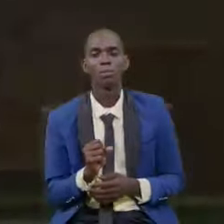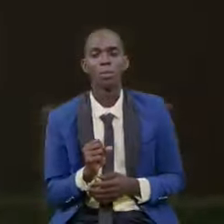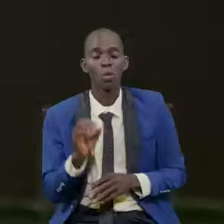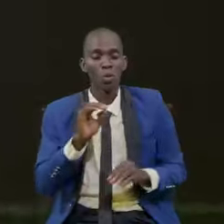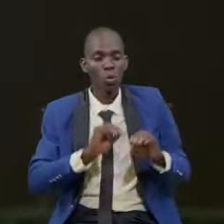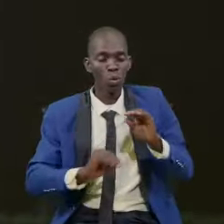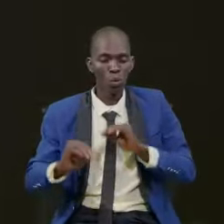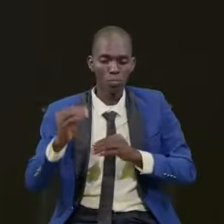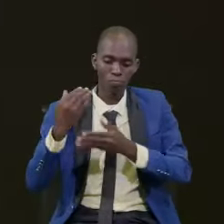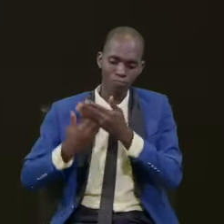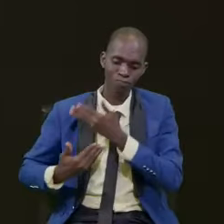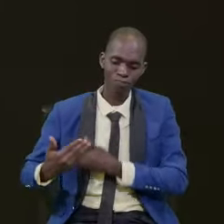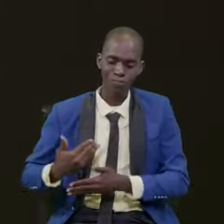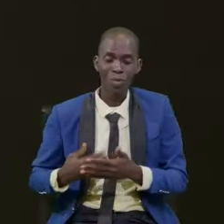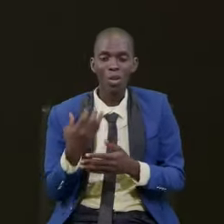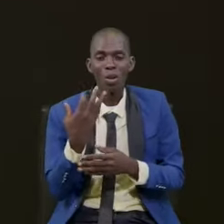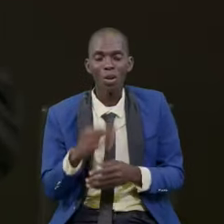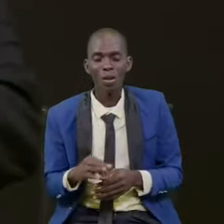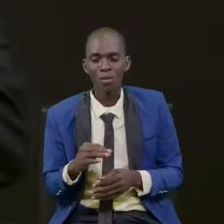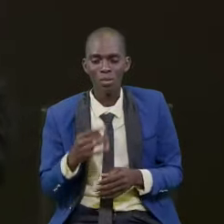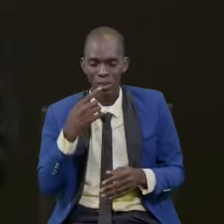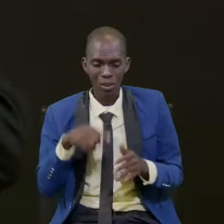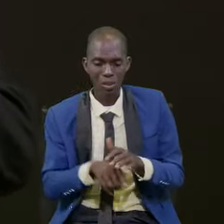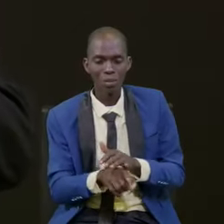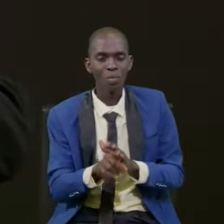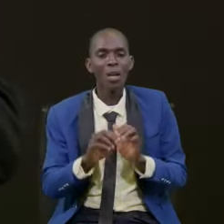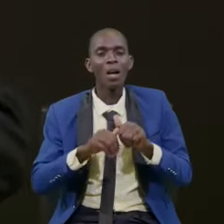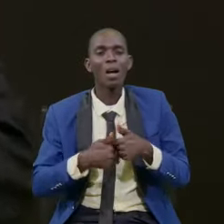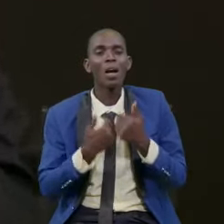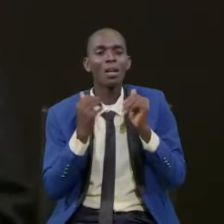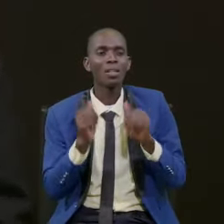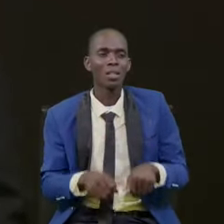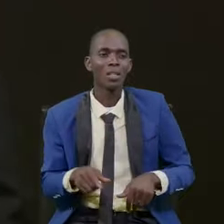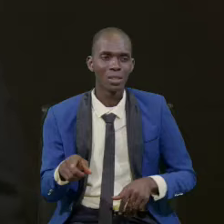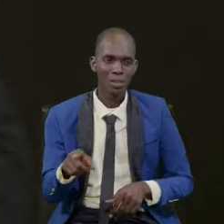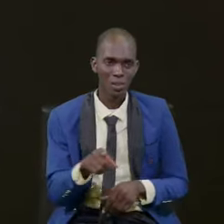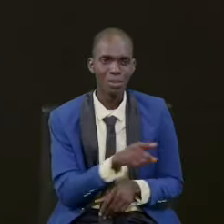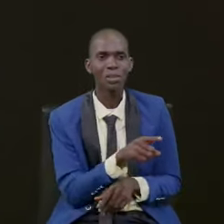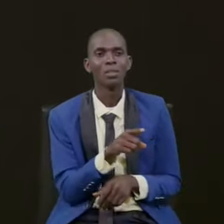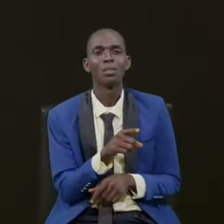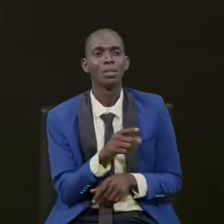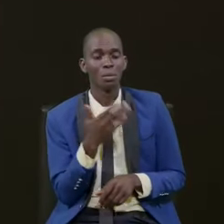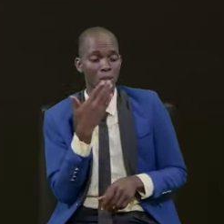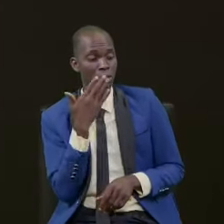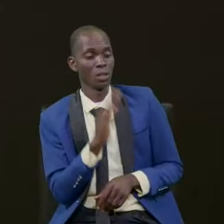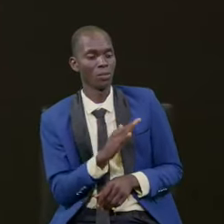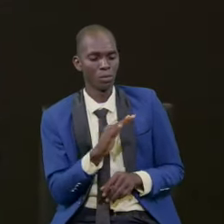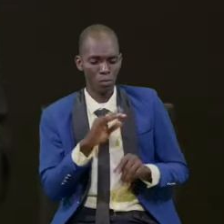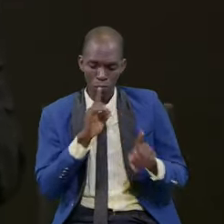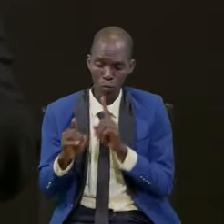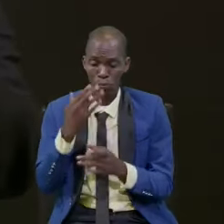of vipers, how can ye, being evil, speak good things? For